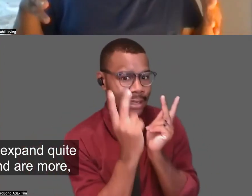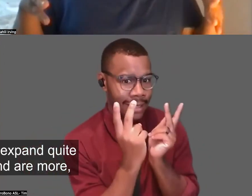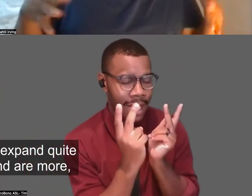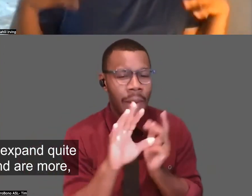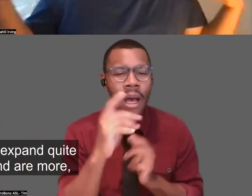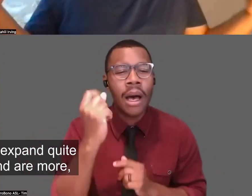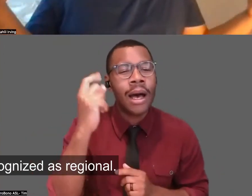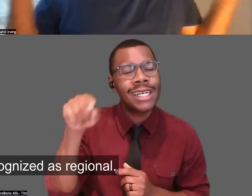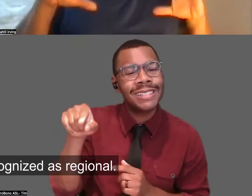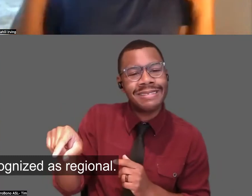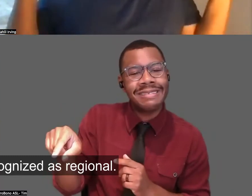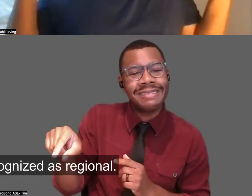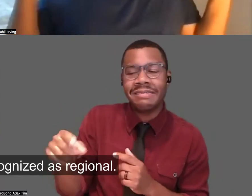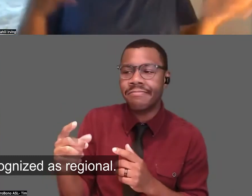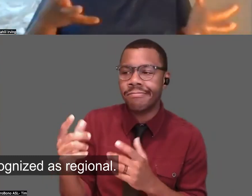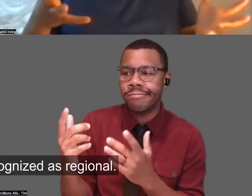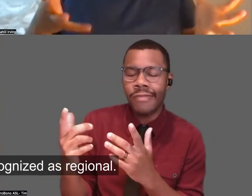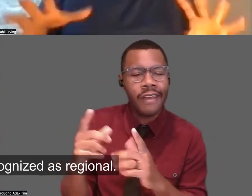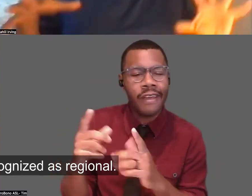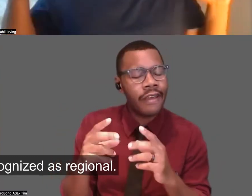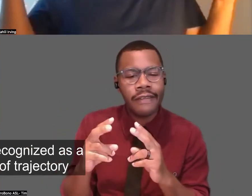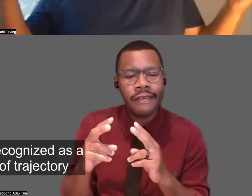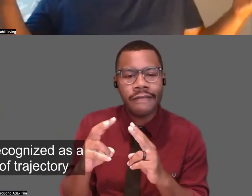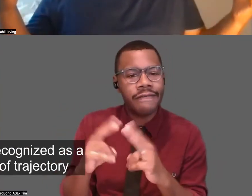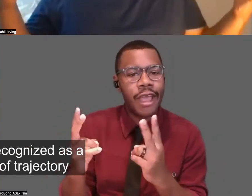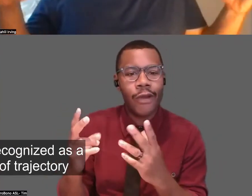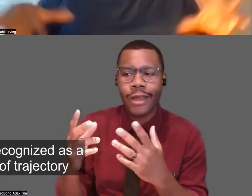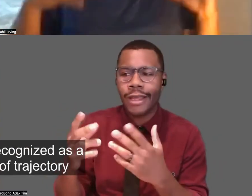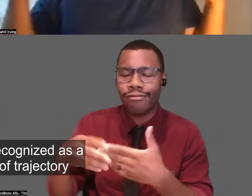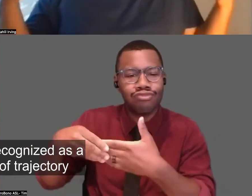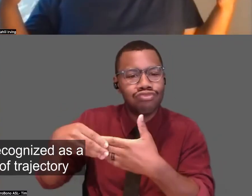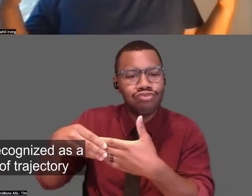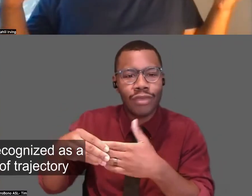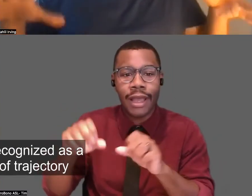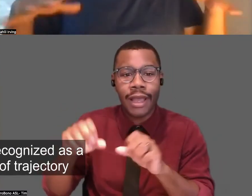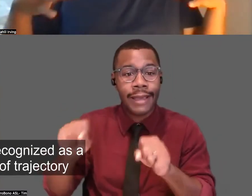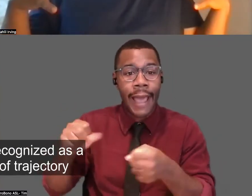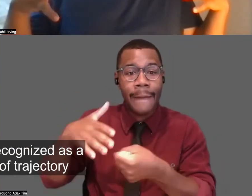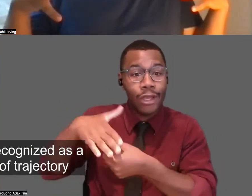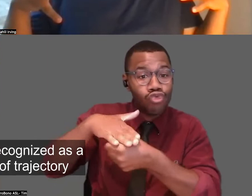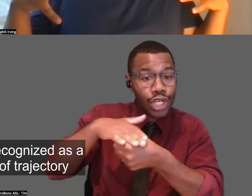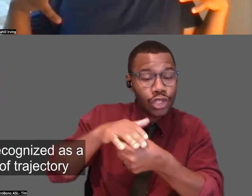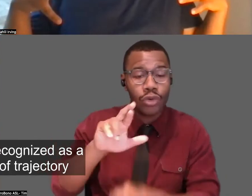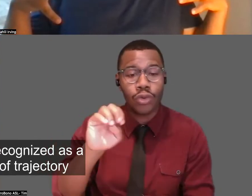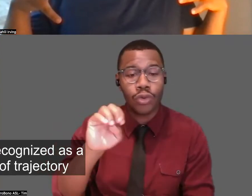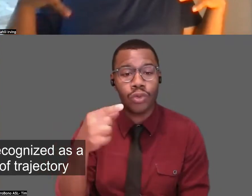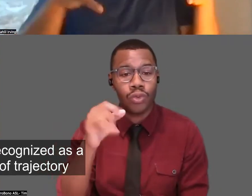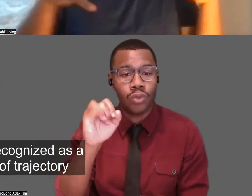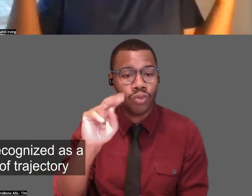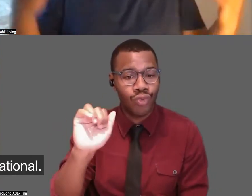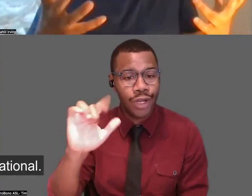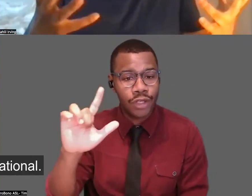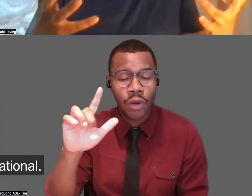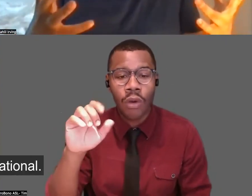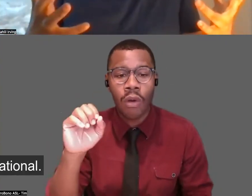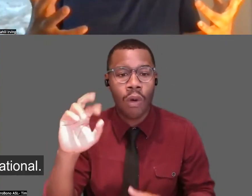and they can be recognized as regional, they can be recognized as a certain kind of trajectory